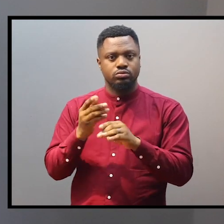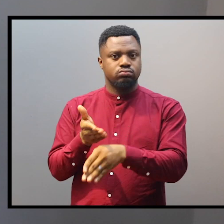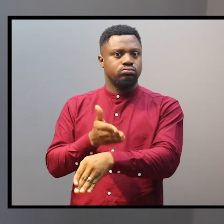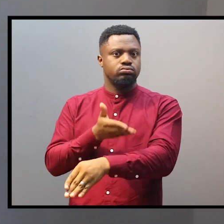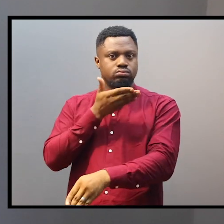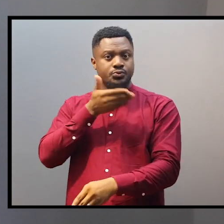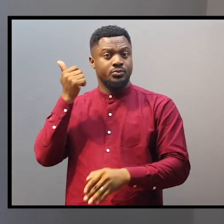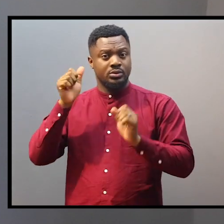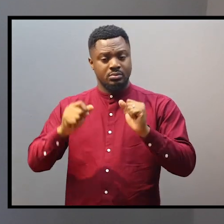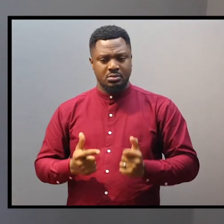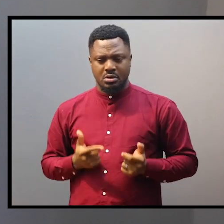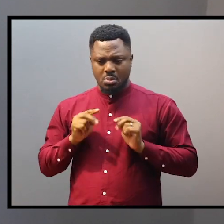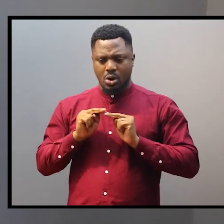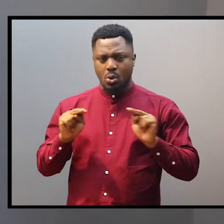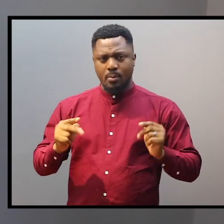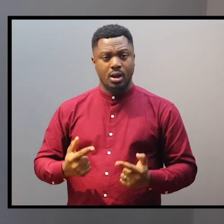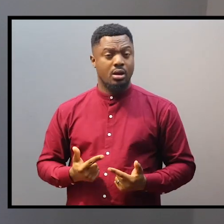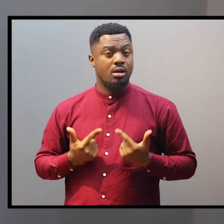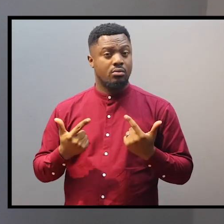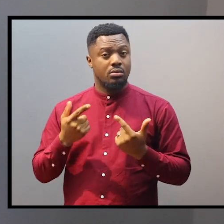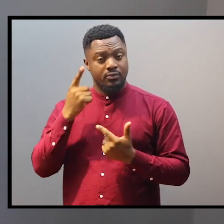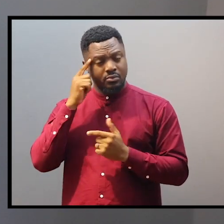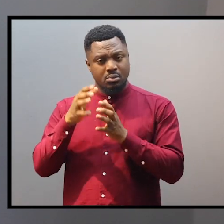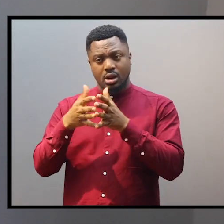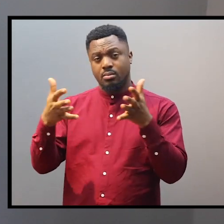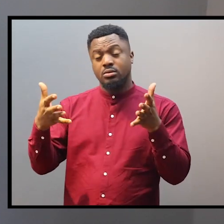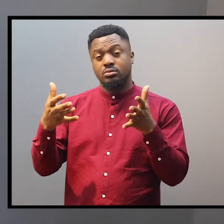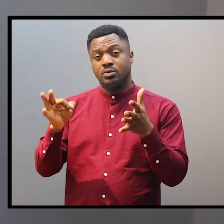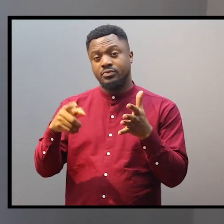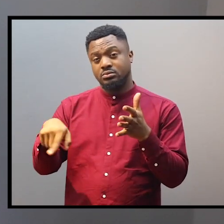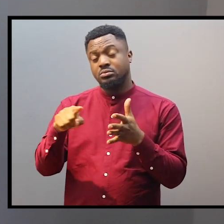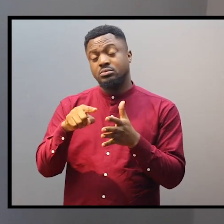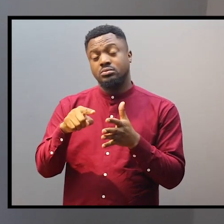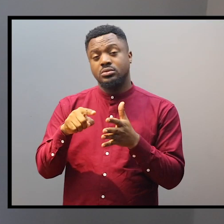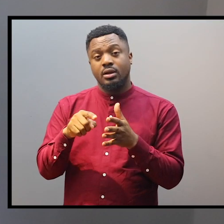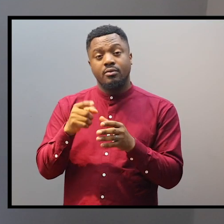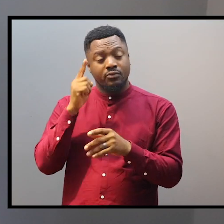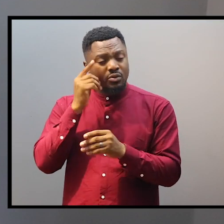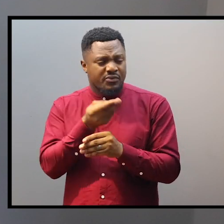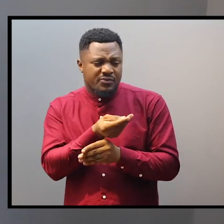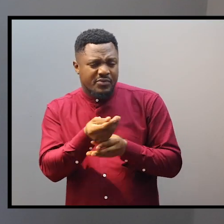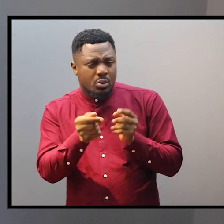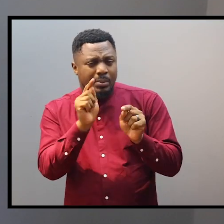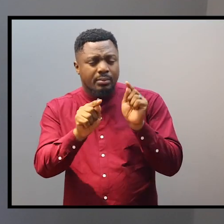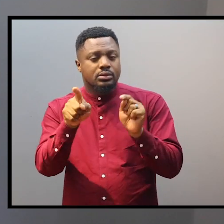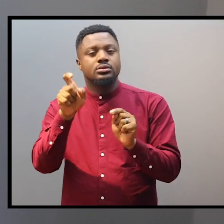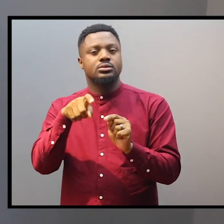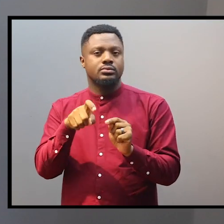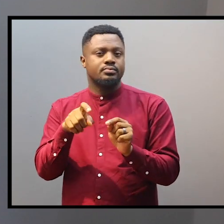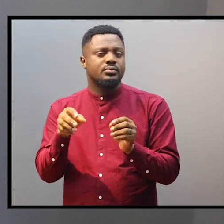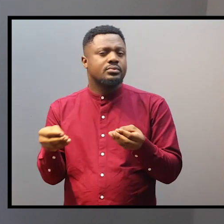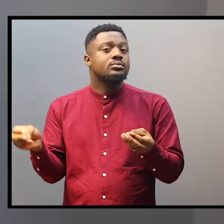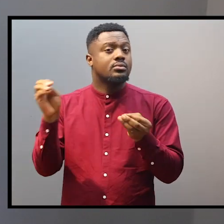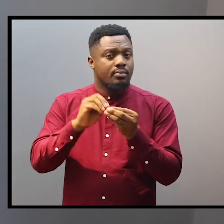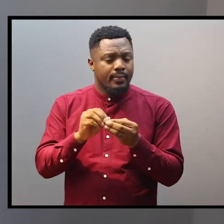them do well and they are able to live a normal life. That is for majority of the cases. For a few of them, they